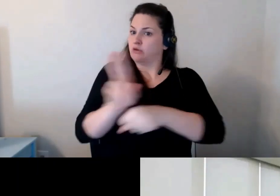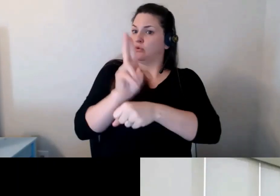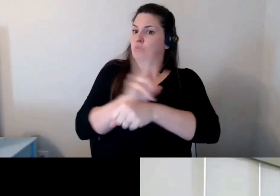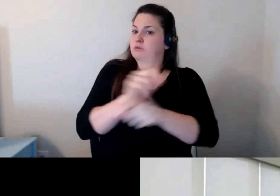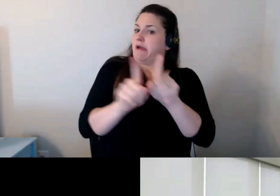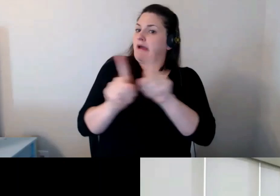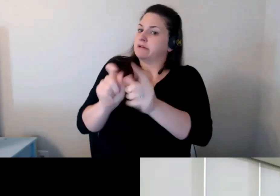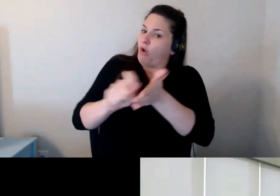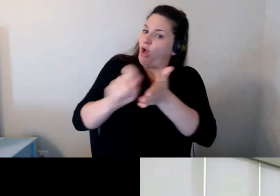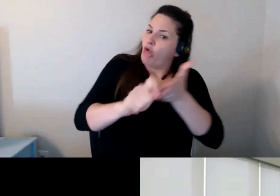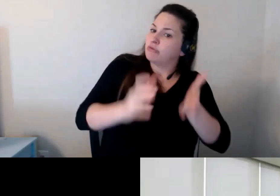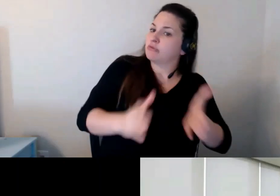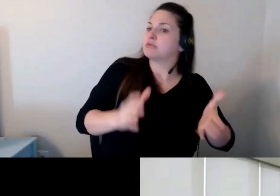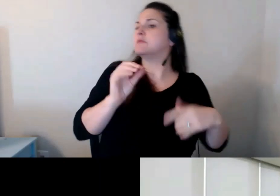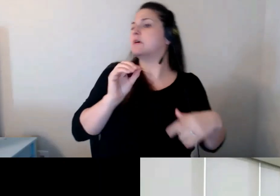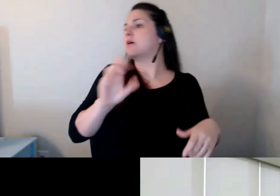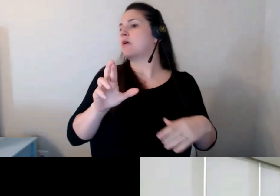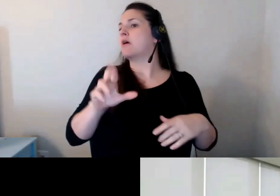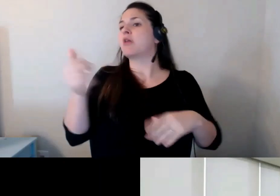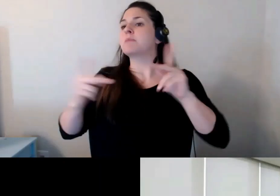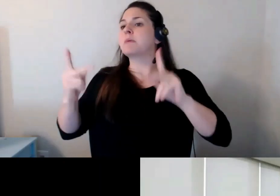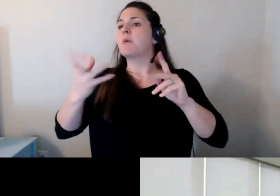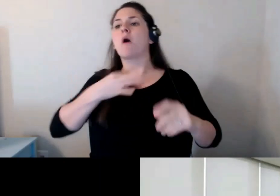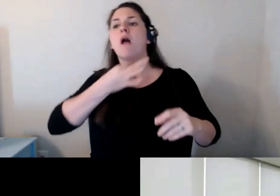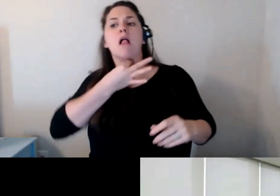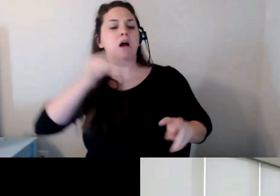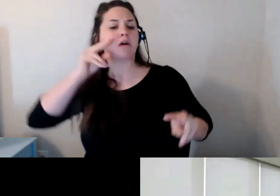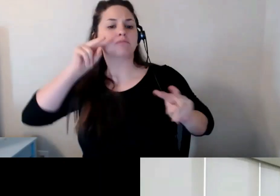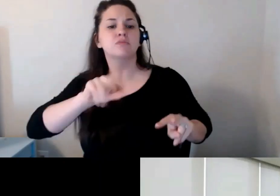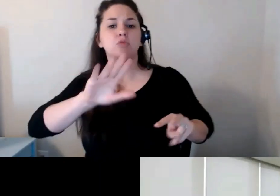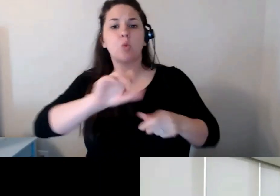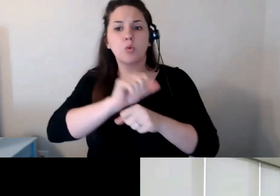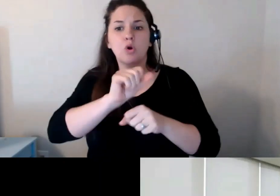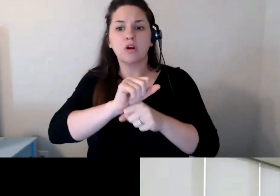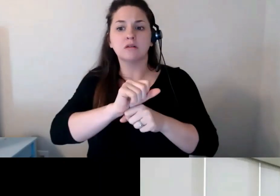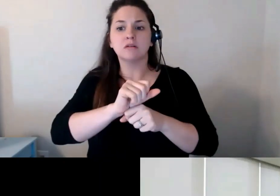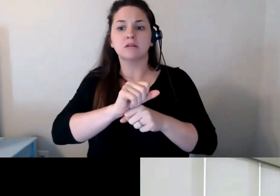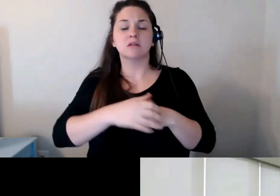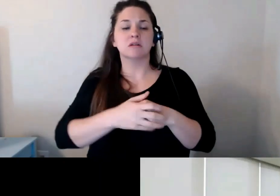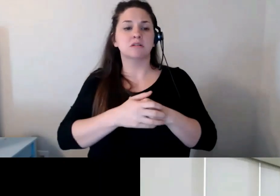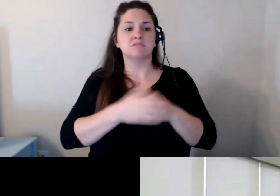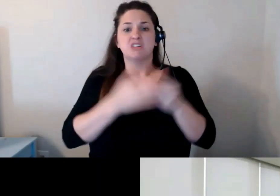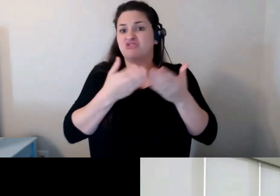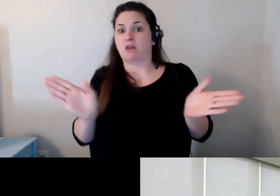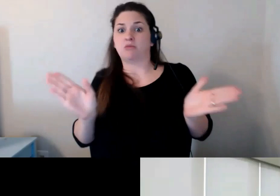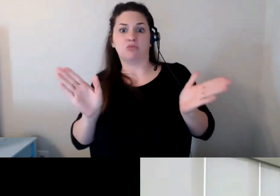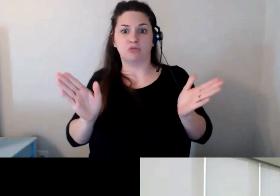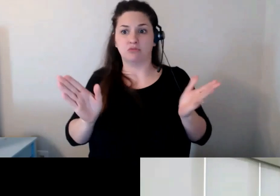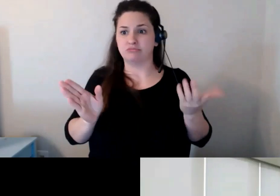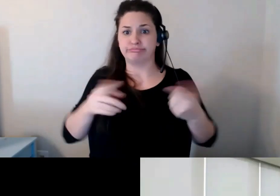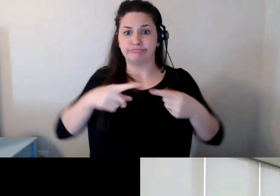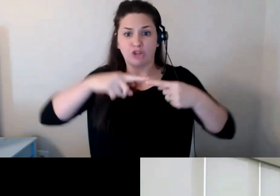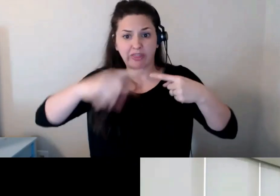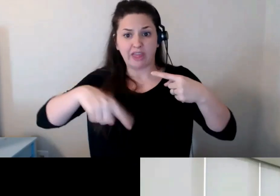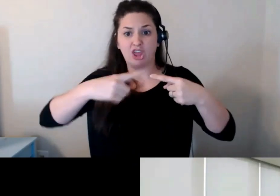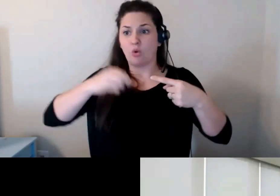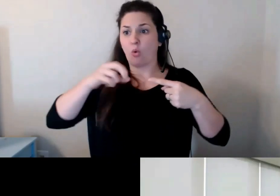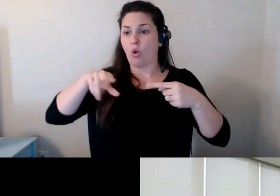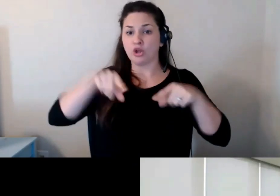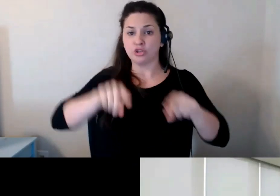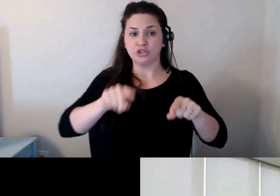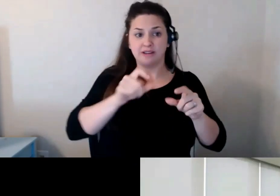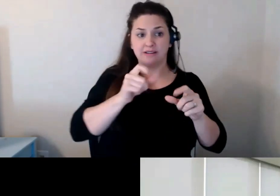those who want to view your work, not just at the annual meeting, but as a gallery throughout the year, and with